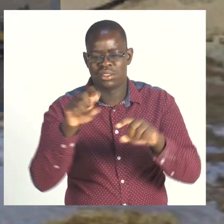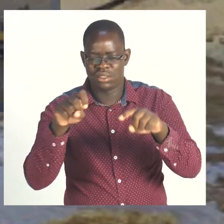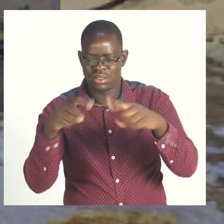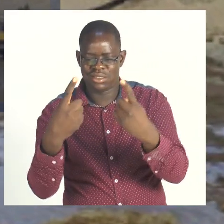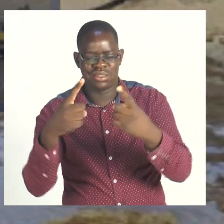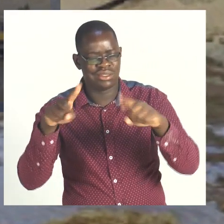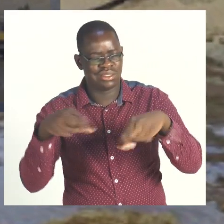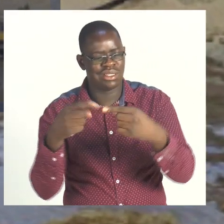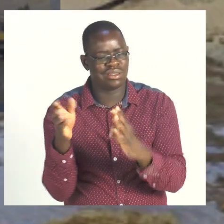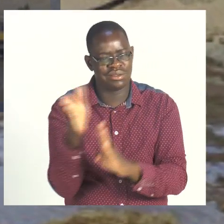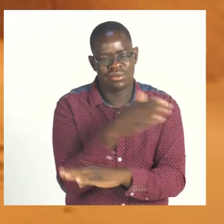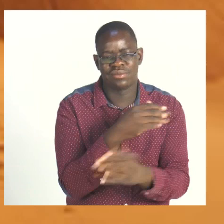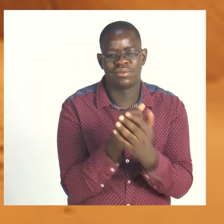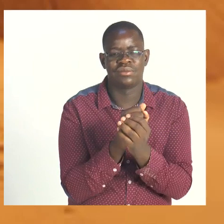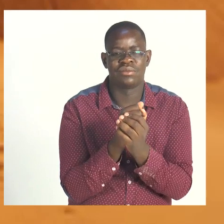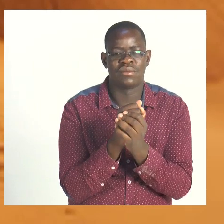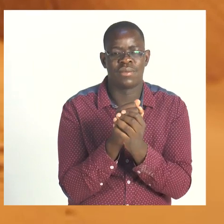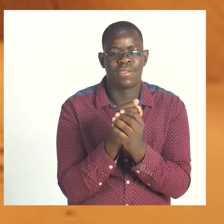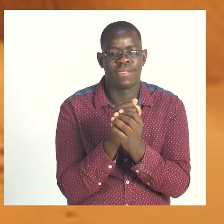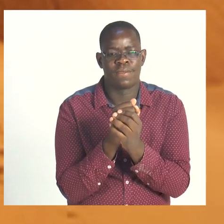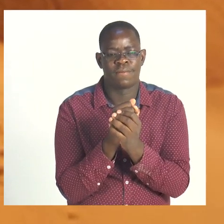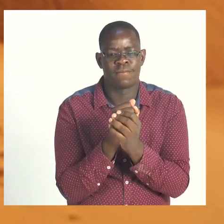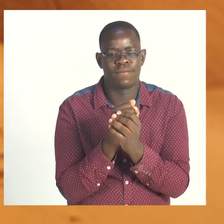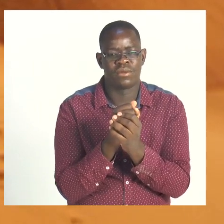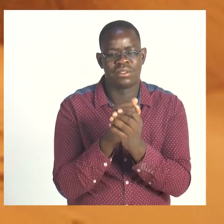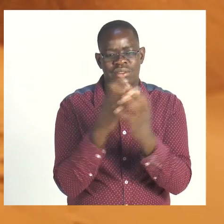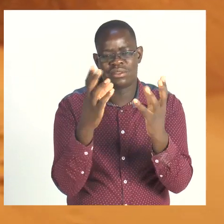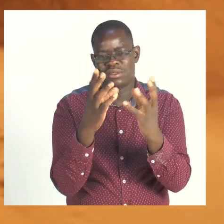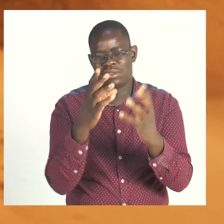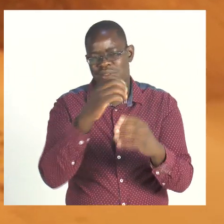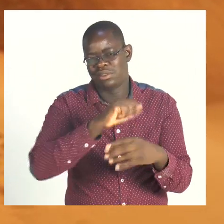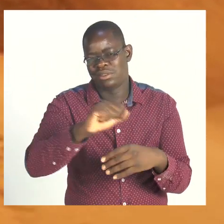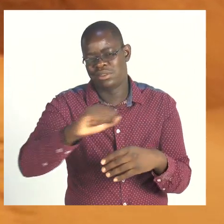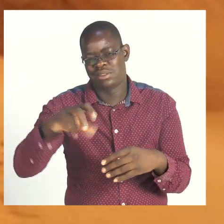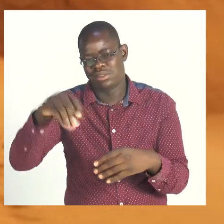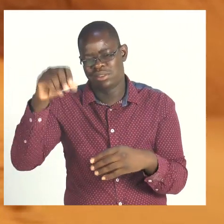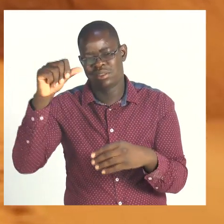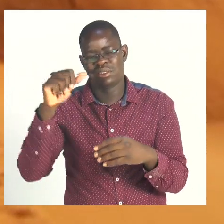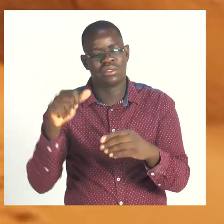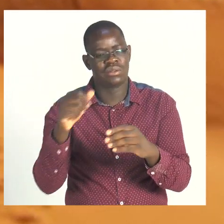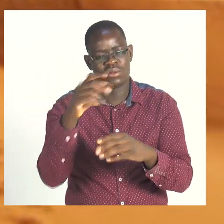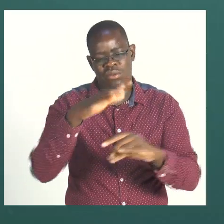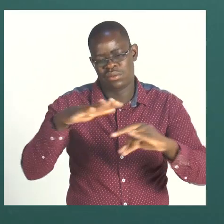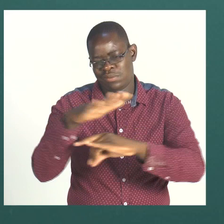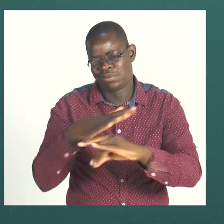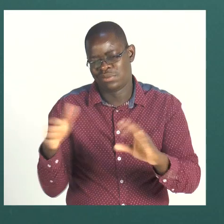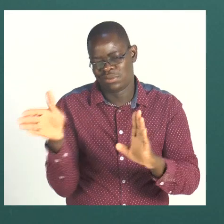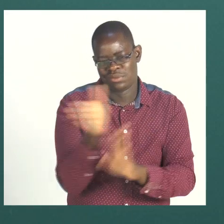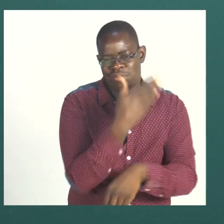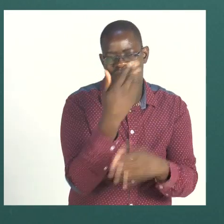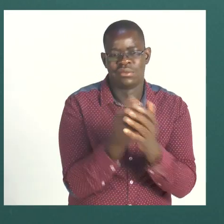skyline. Quad bike tours are scouring the desert landscape and chasing away animals.